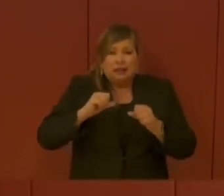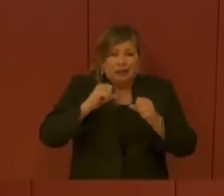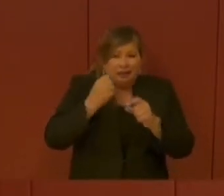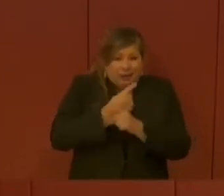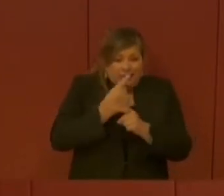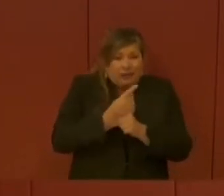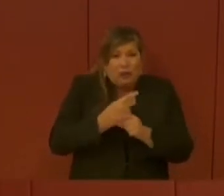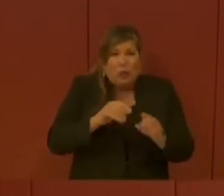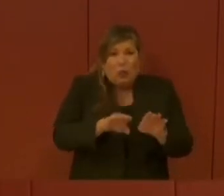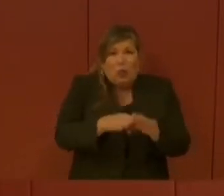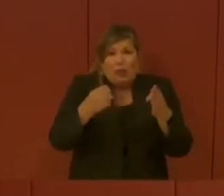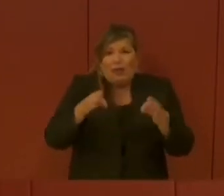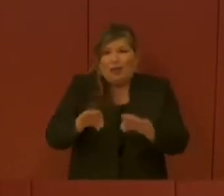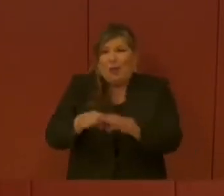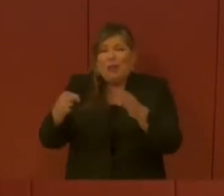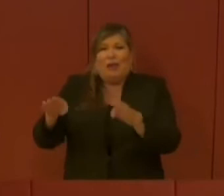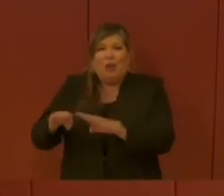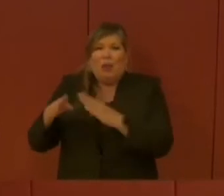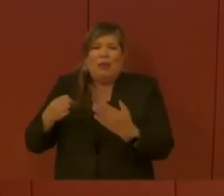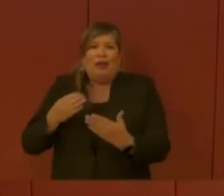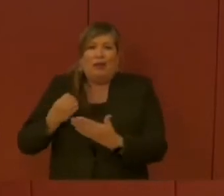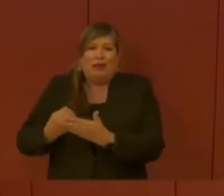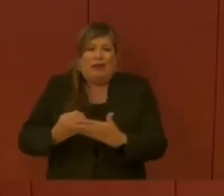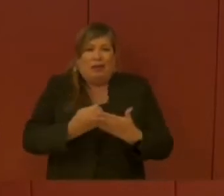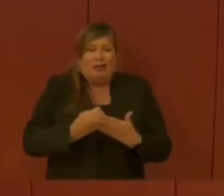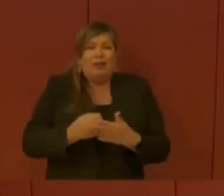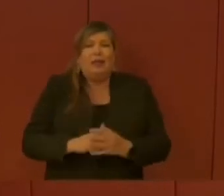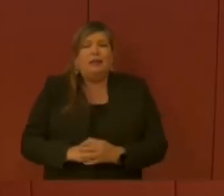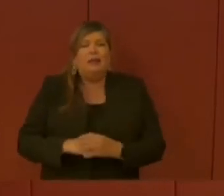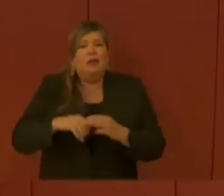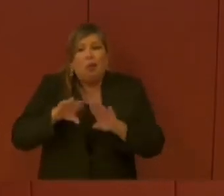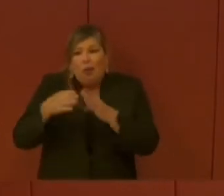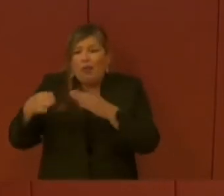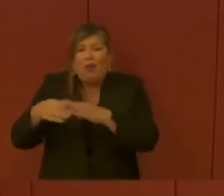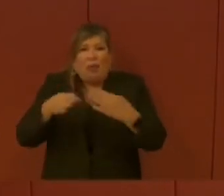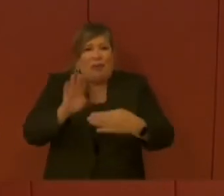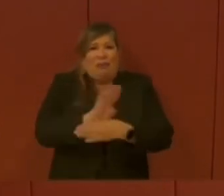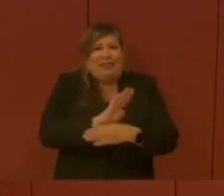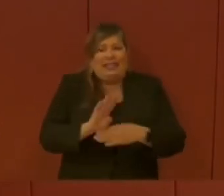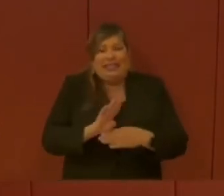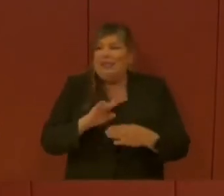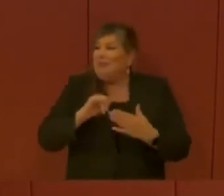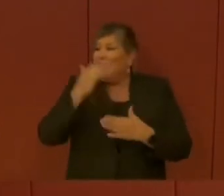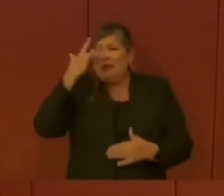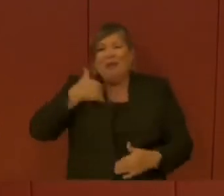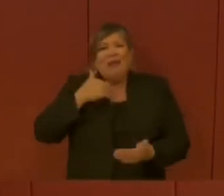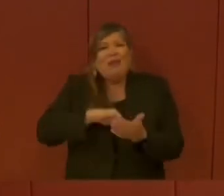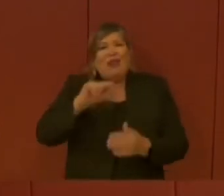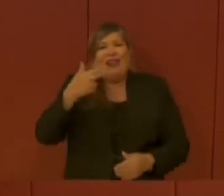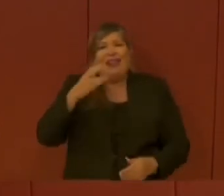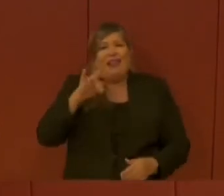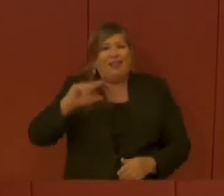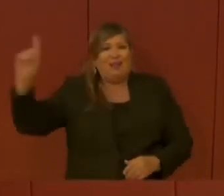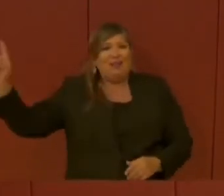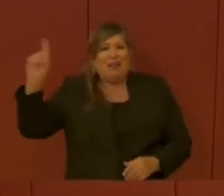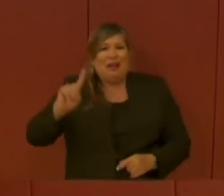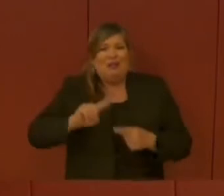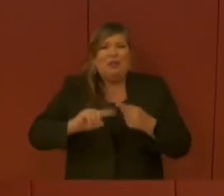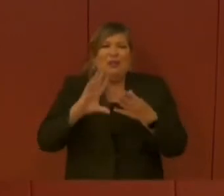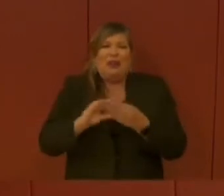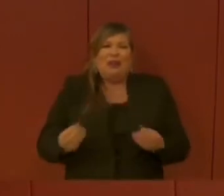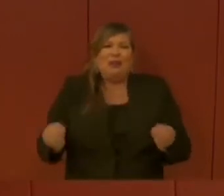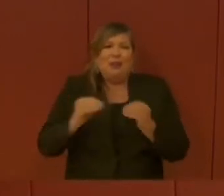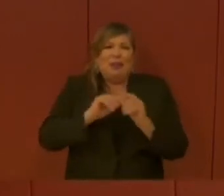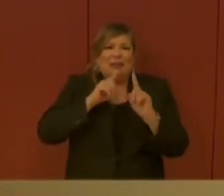strategically reopening the economy. But why have Dr. Galley travel here without giving him an opportunity to talk more